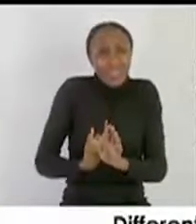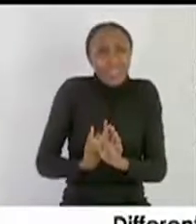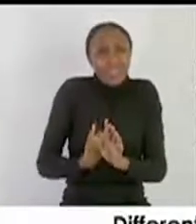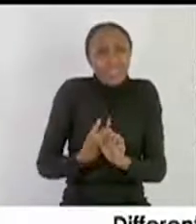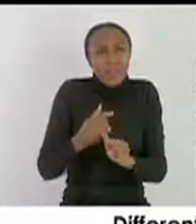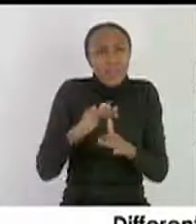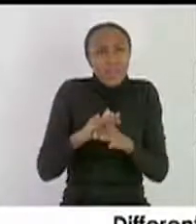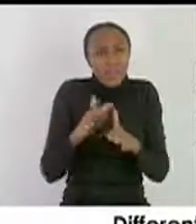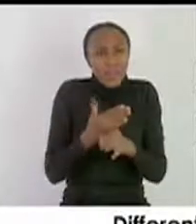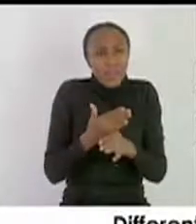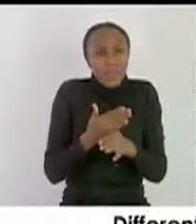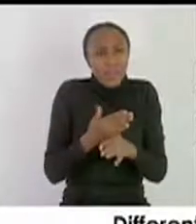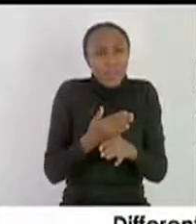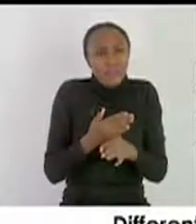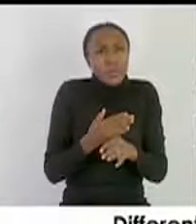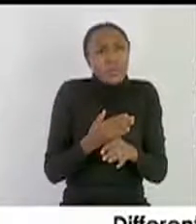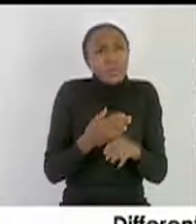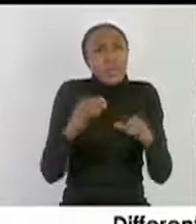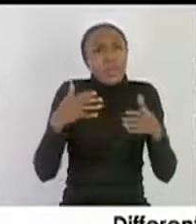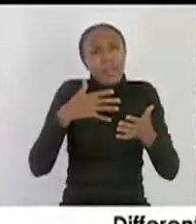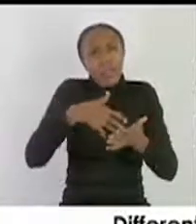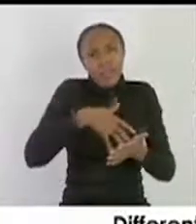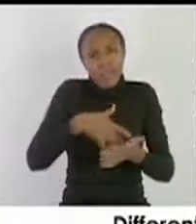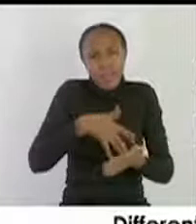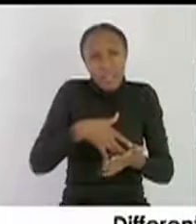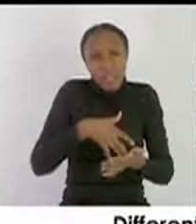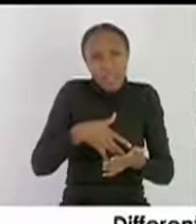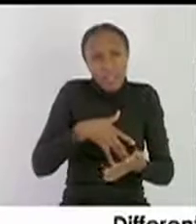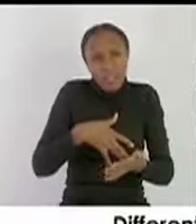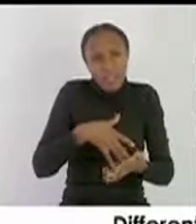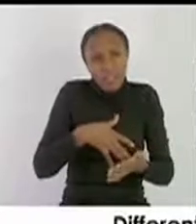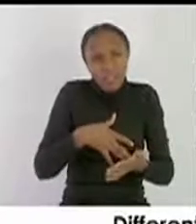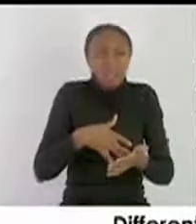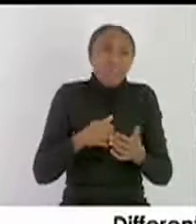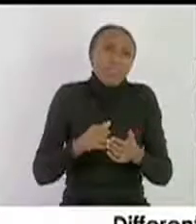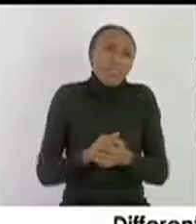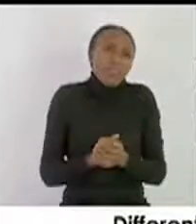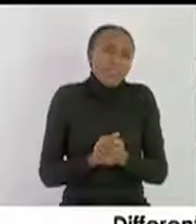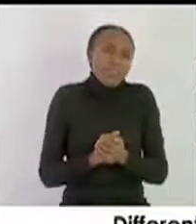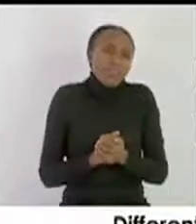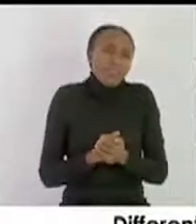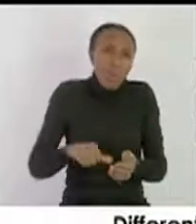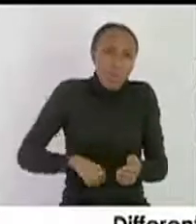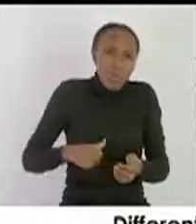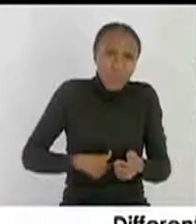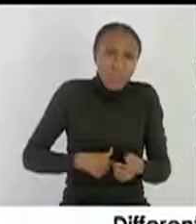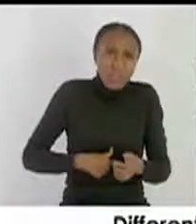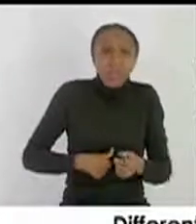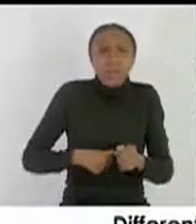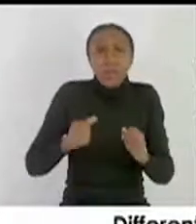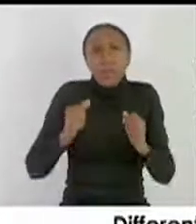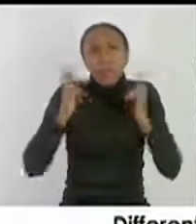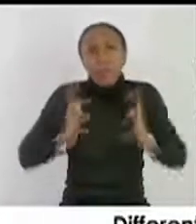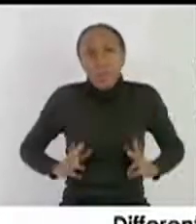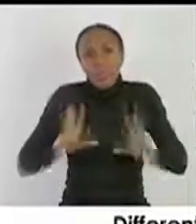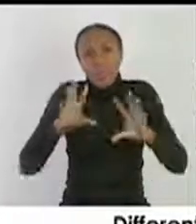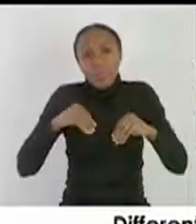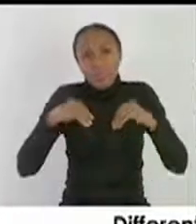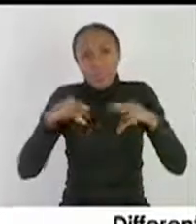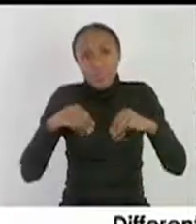defense mechanism, weak and unable to fight for infections or diseases.